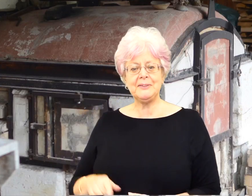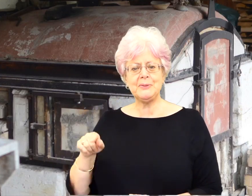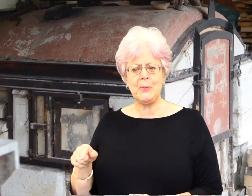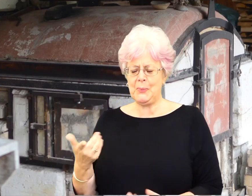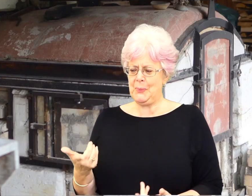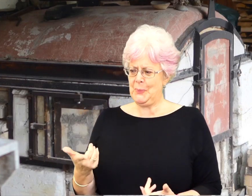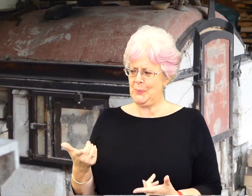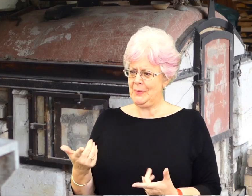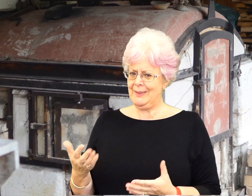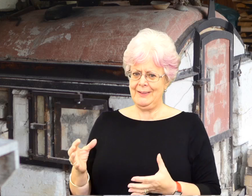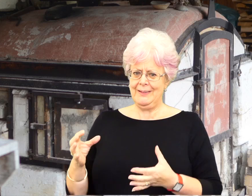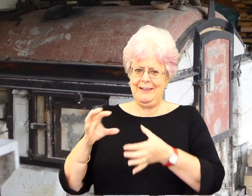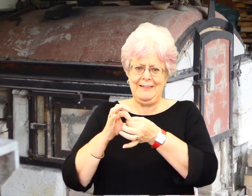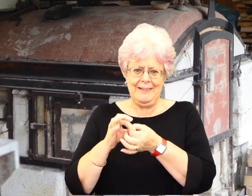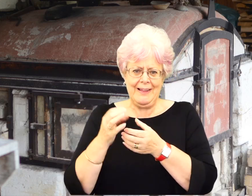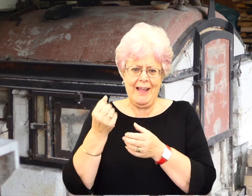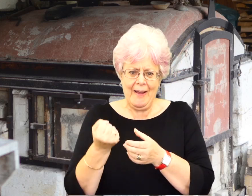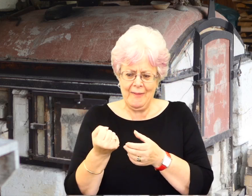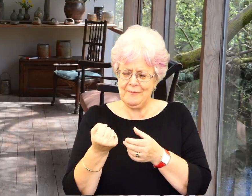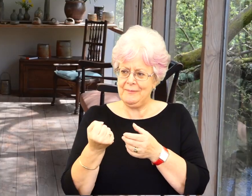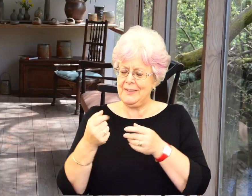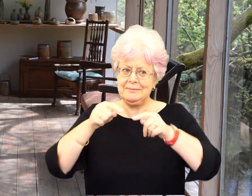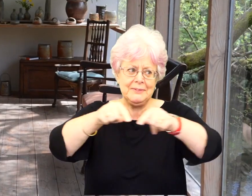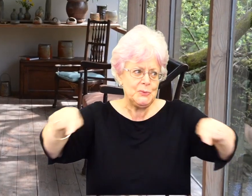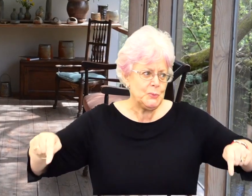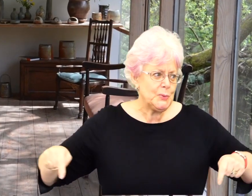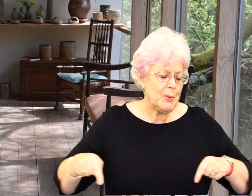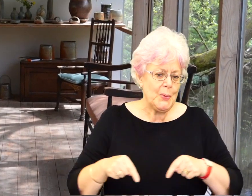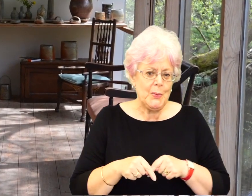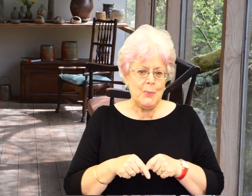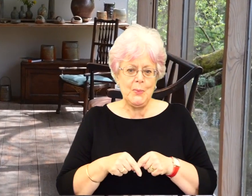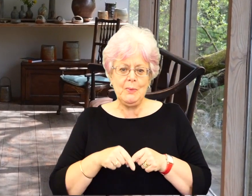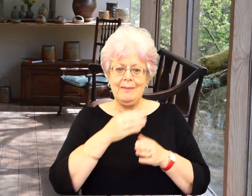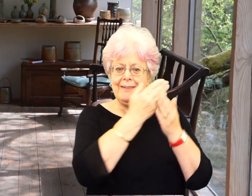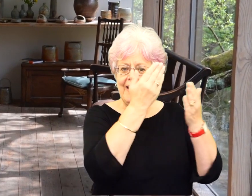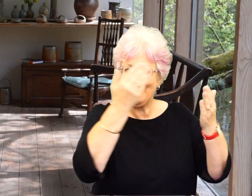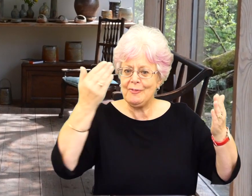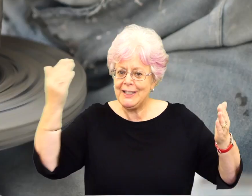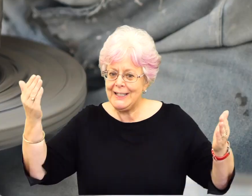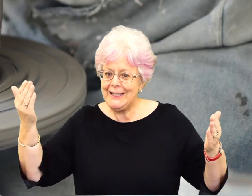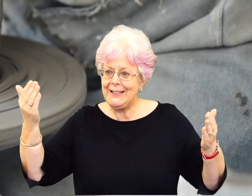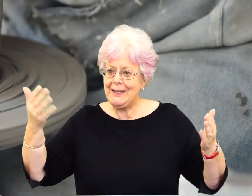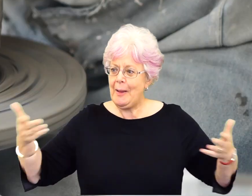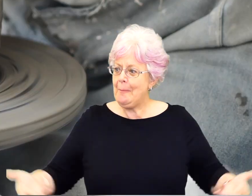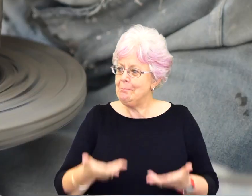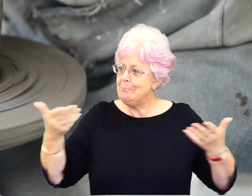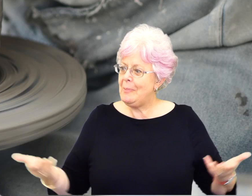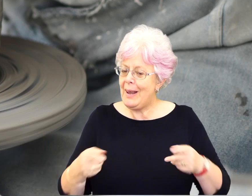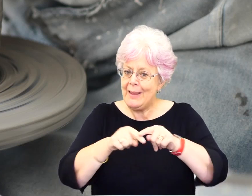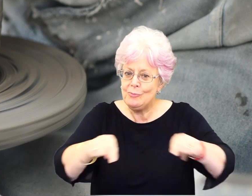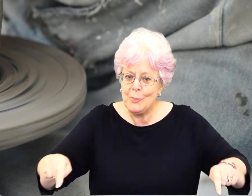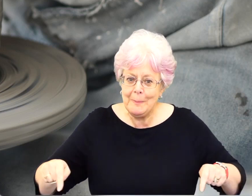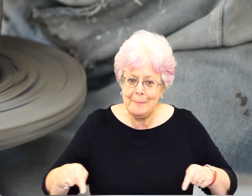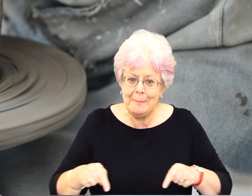comprises studio space, kiln room, beautiful gallery made from local art, clay room and